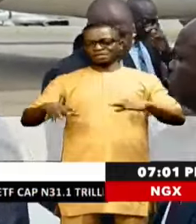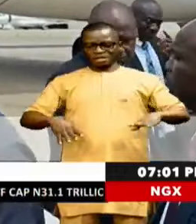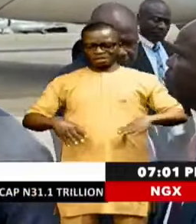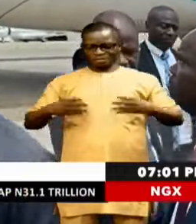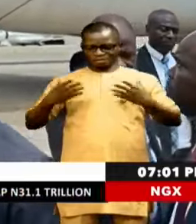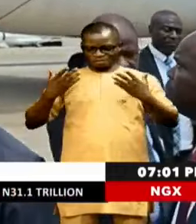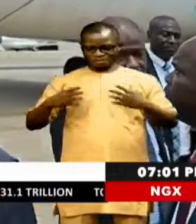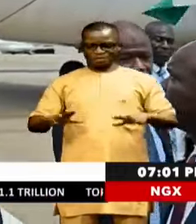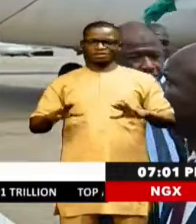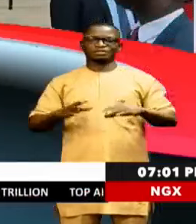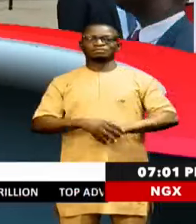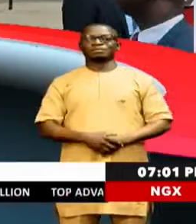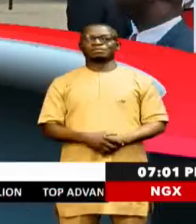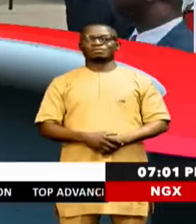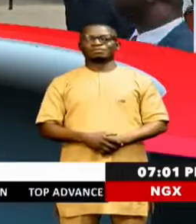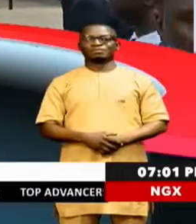expires.